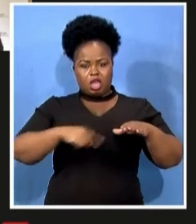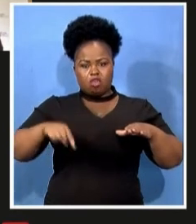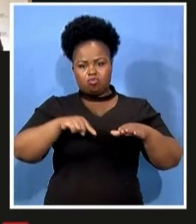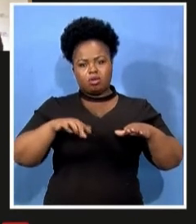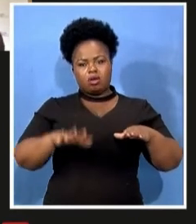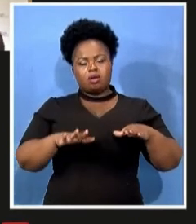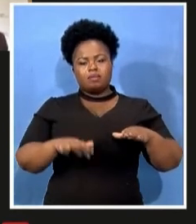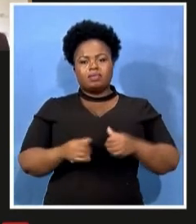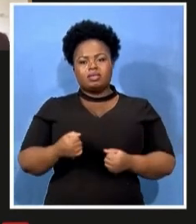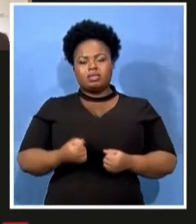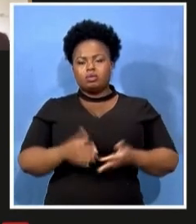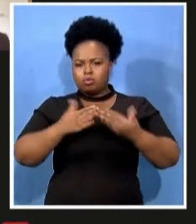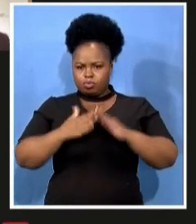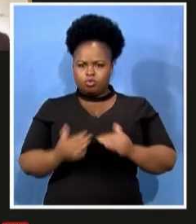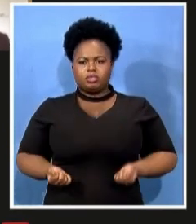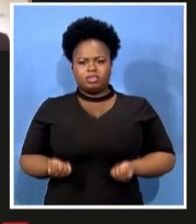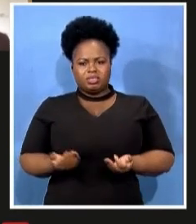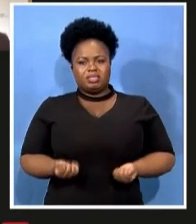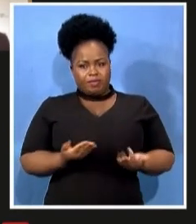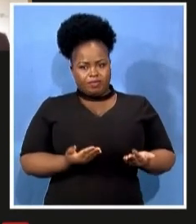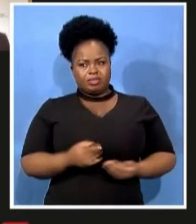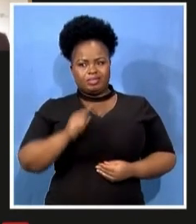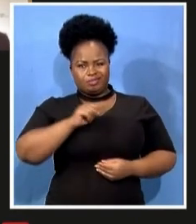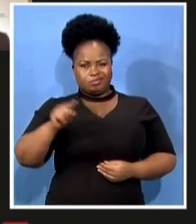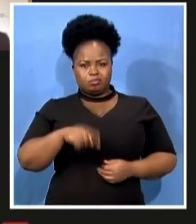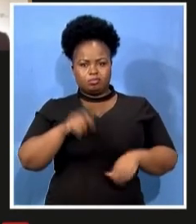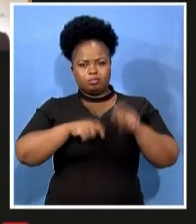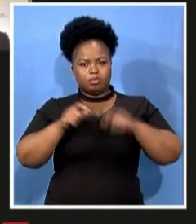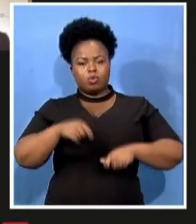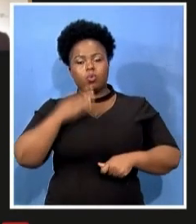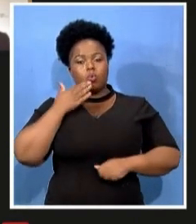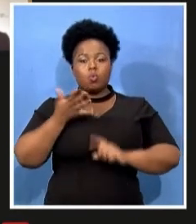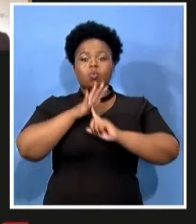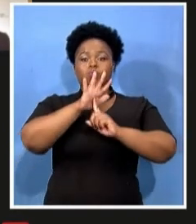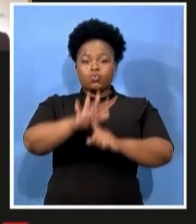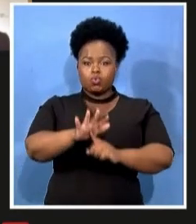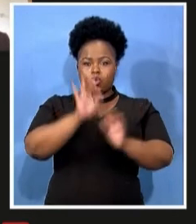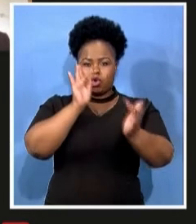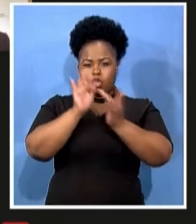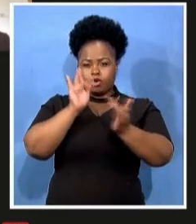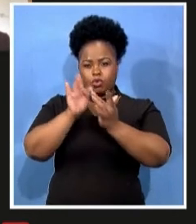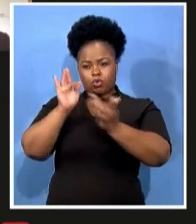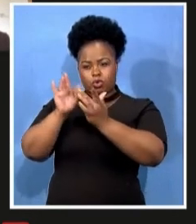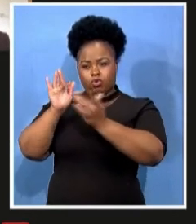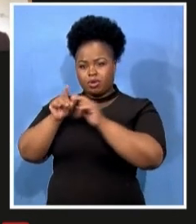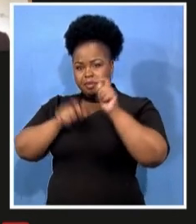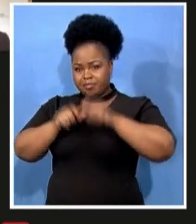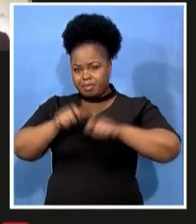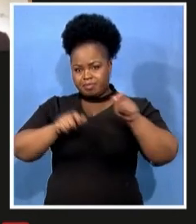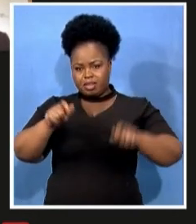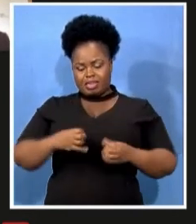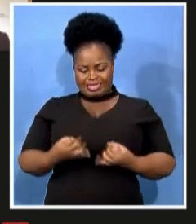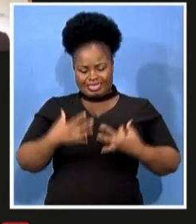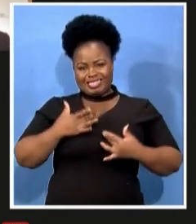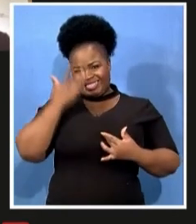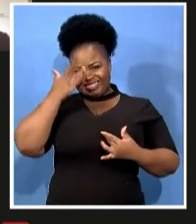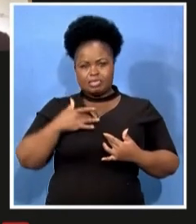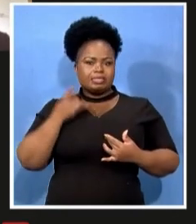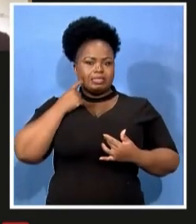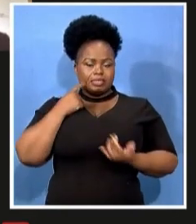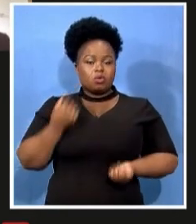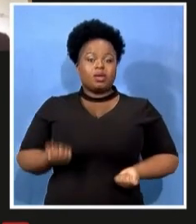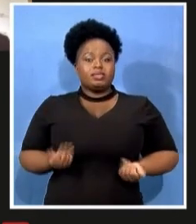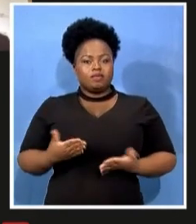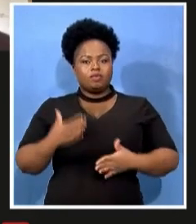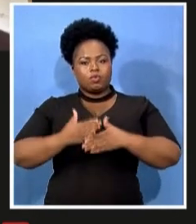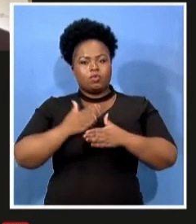the population exposure, the exposure to the infection because of their service to the community. So those